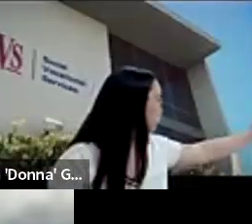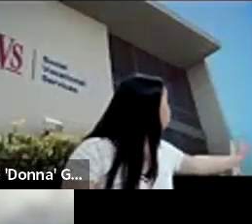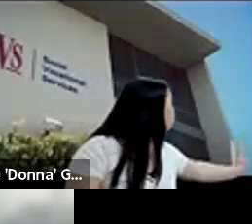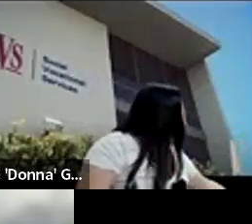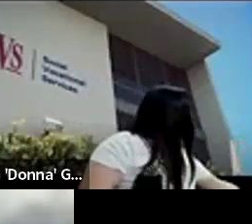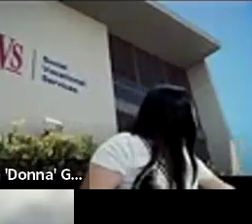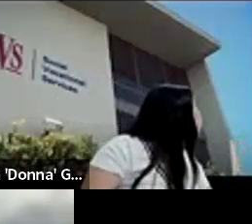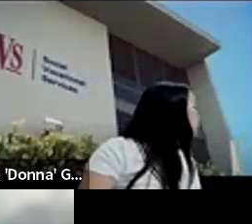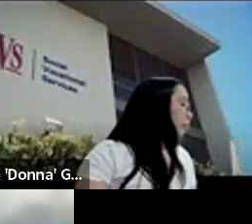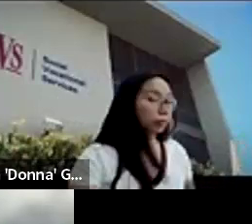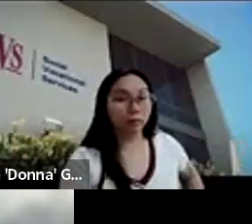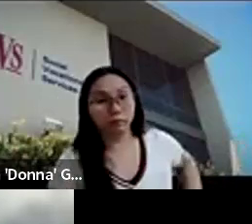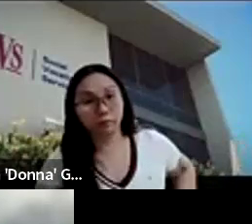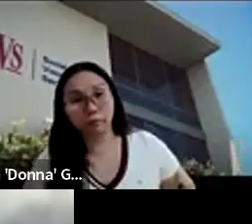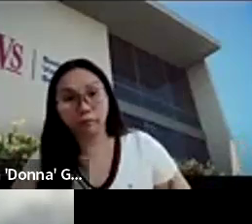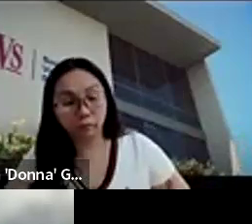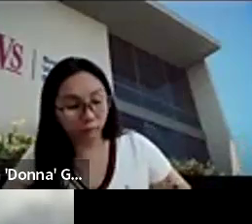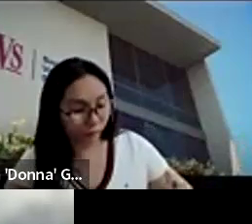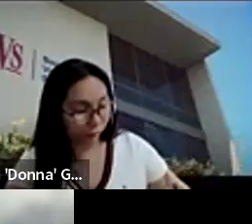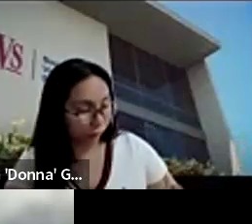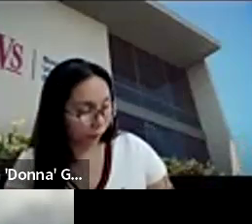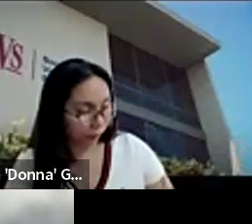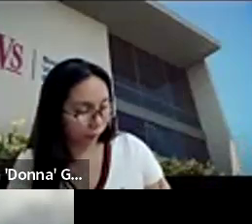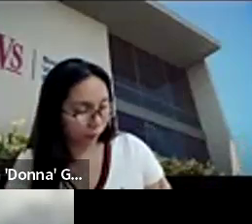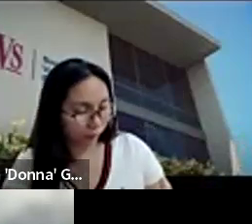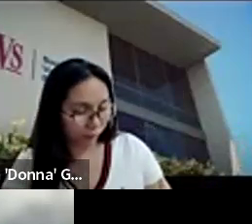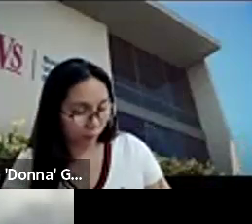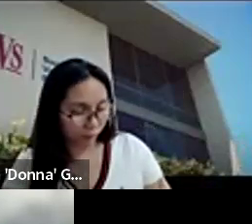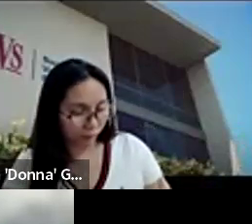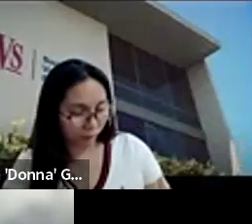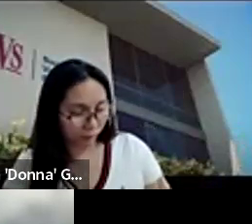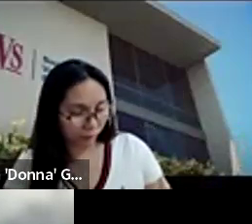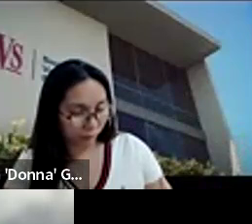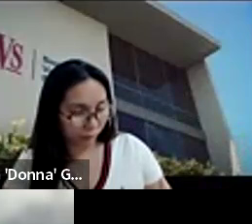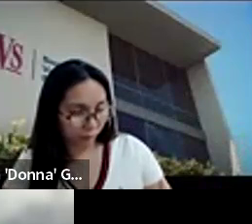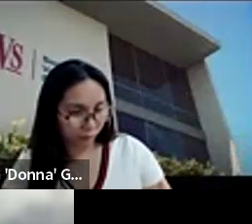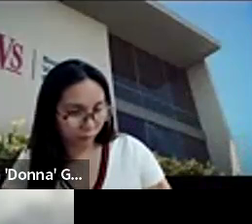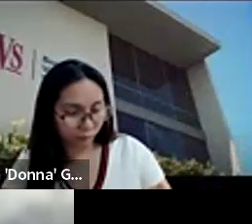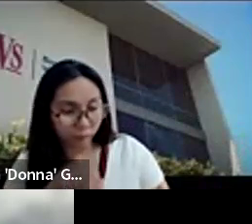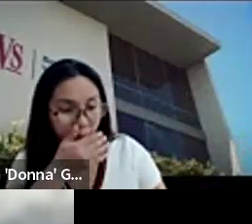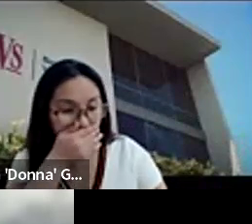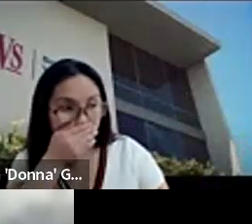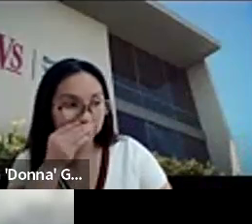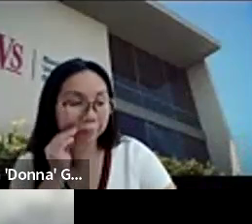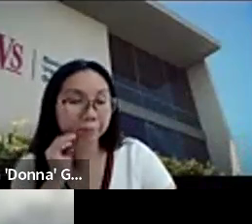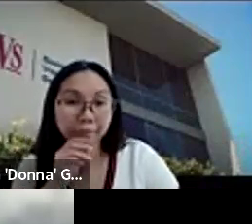staffing and sends invoices to Alta, and we pay them back within 30 days.